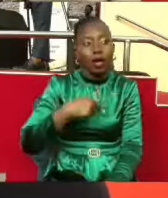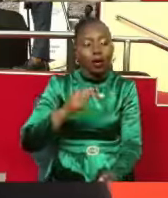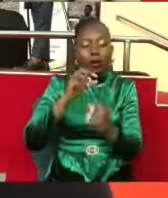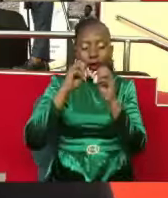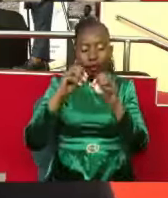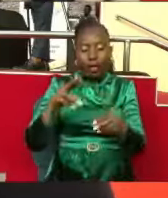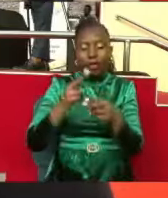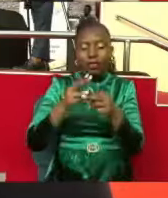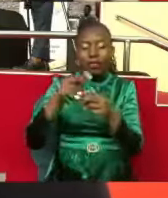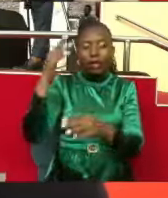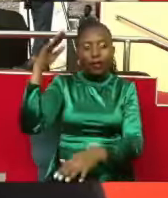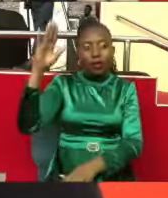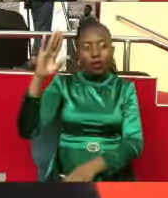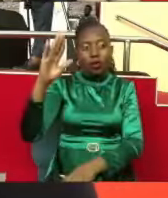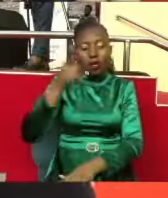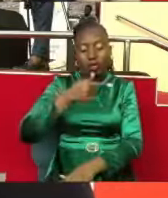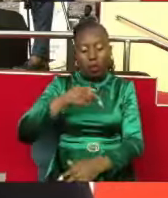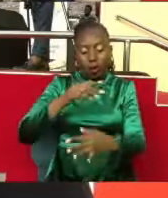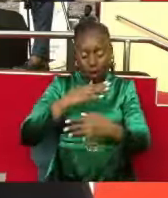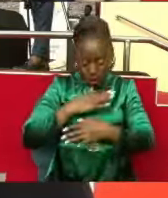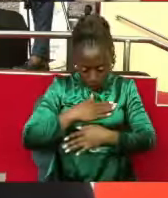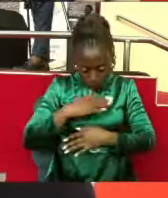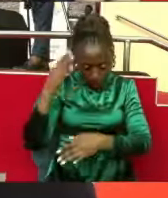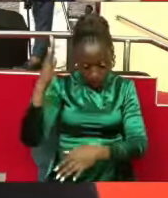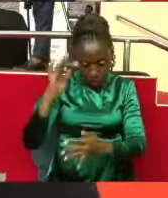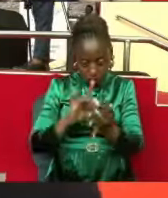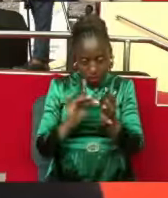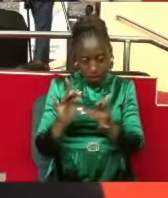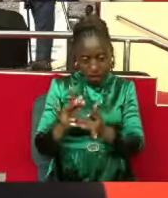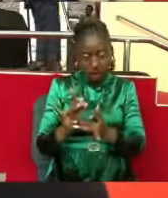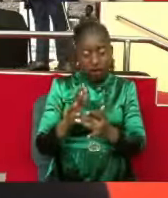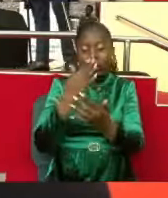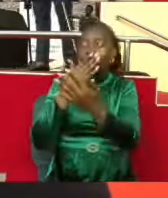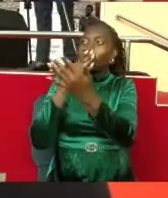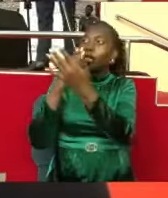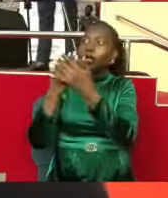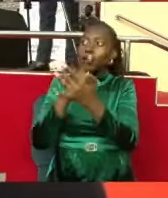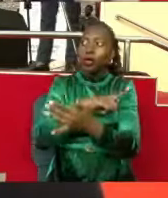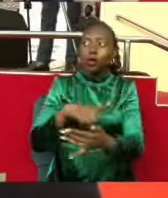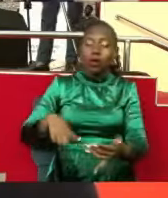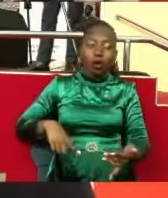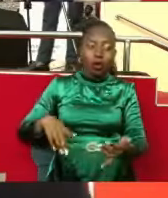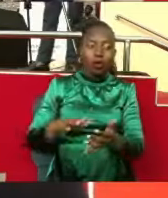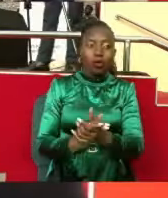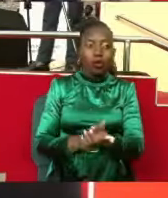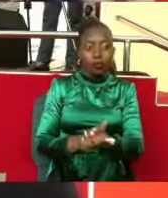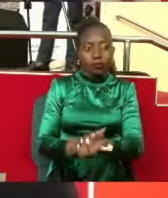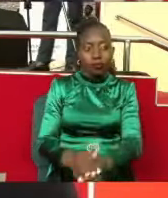God. We honor you, Jehovah. Thank you, Lord.